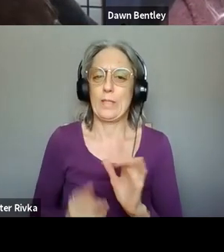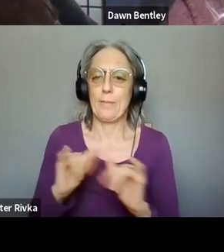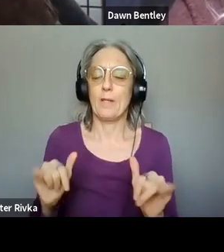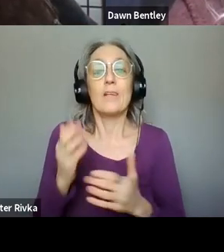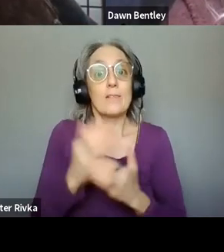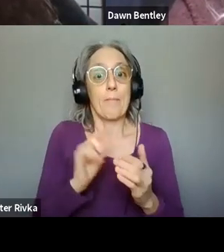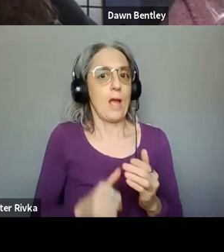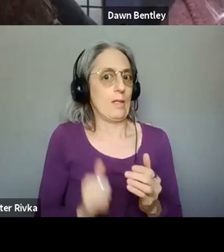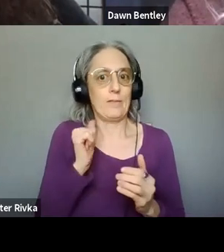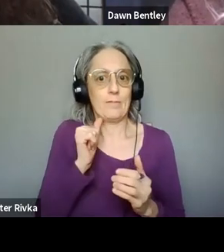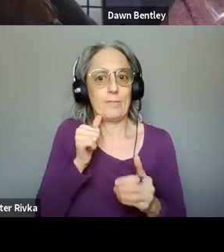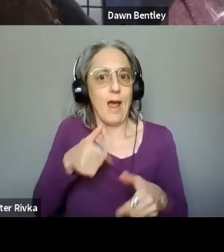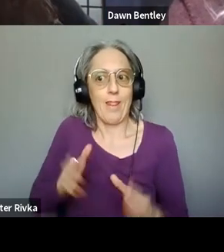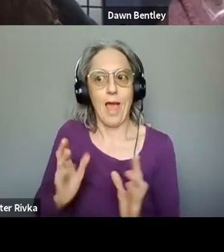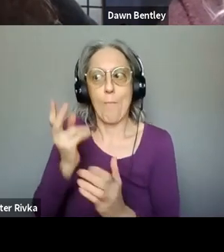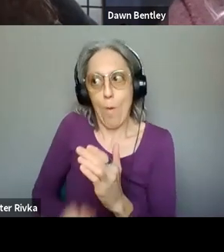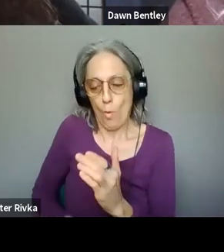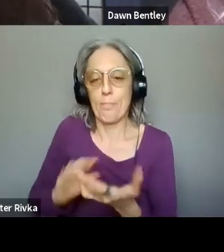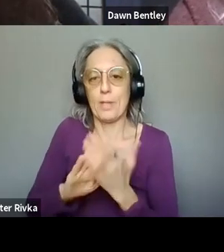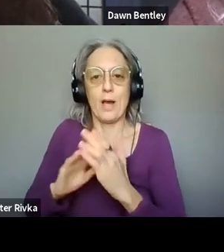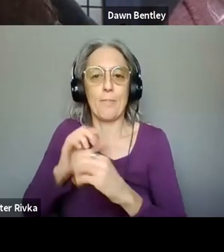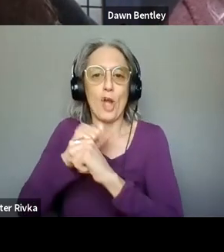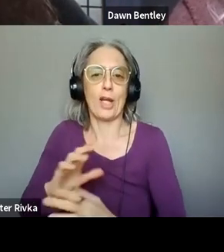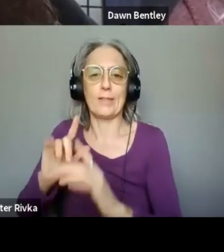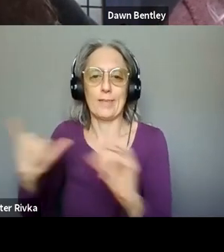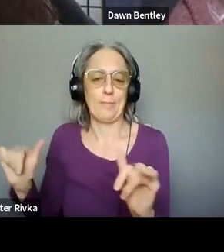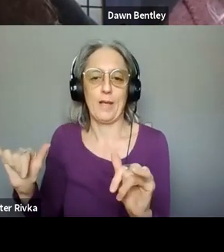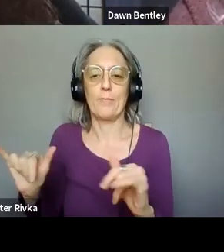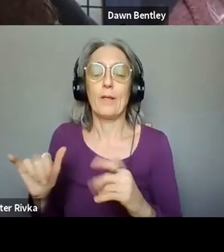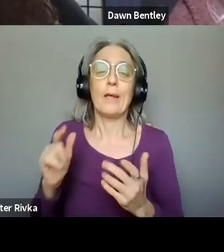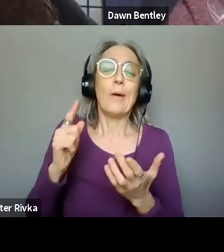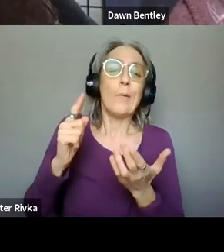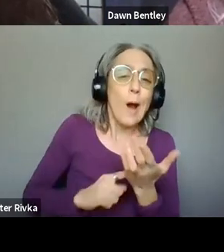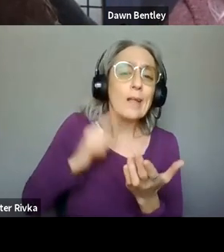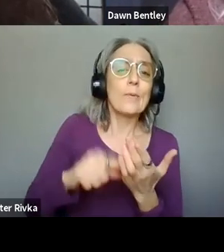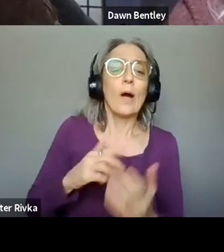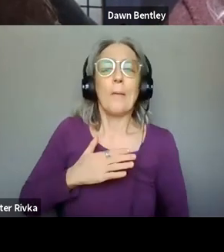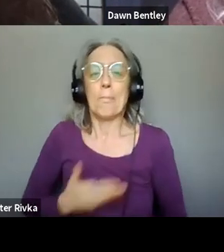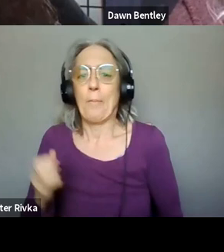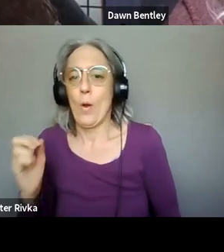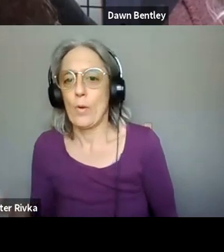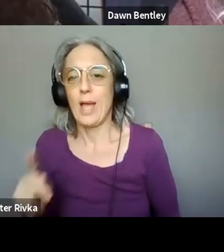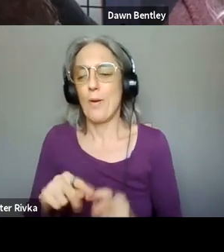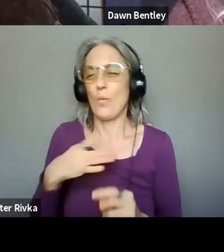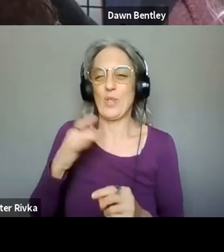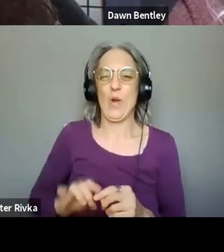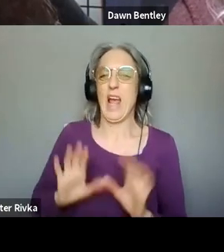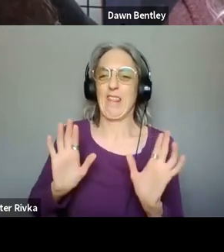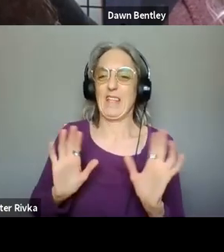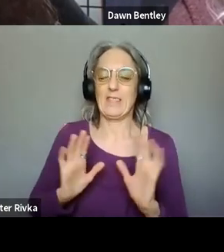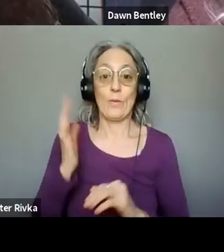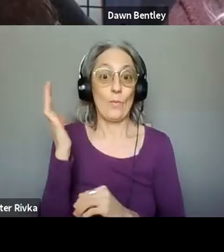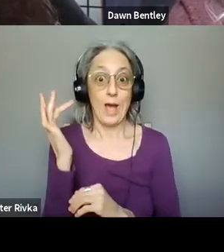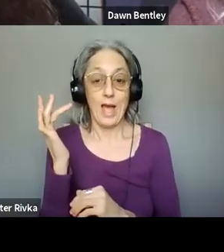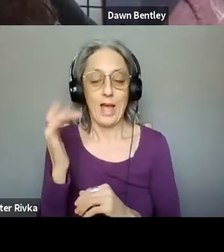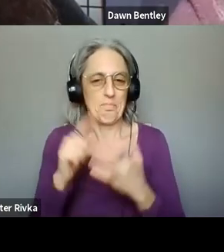but we have yielded occasionally, but we don't like it. And the reasons for that are multiple. One is